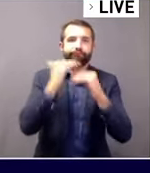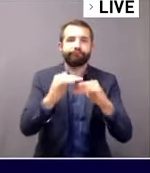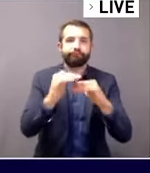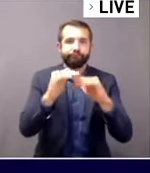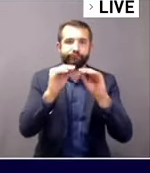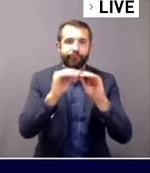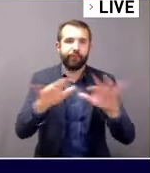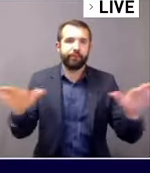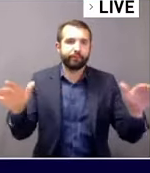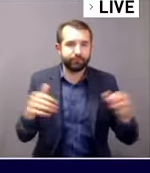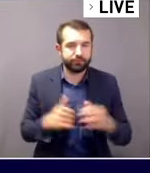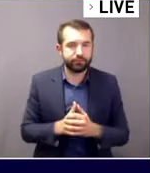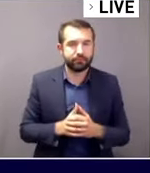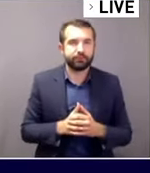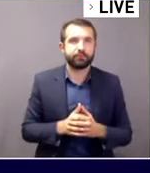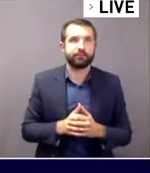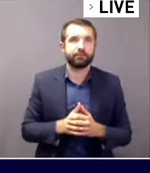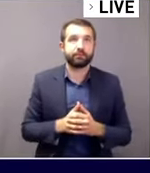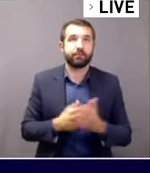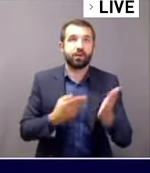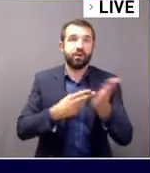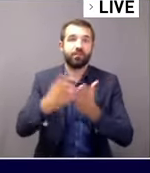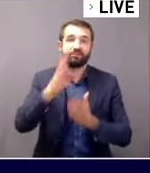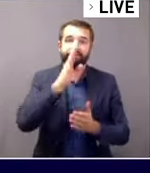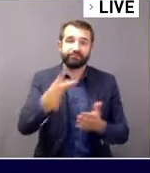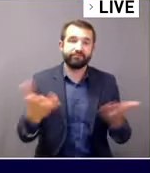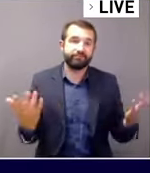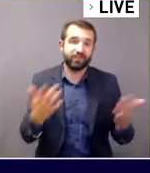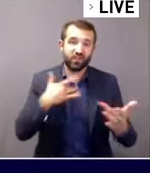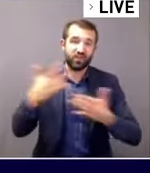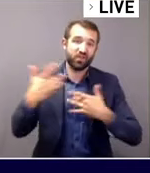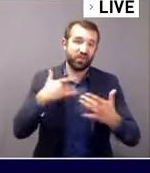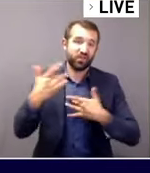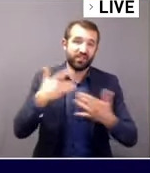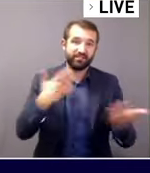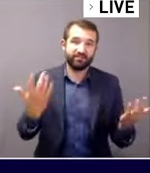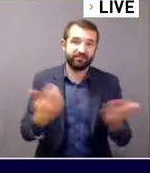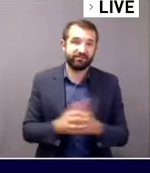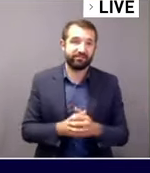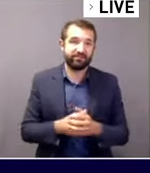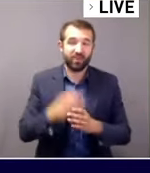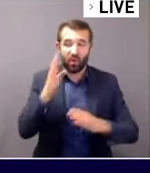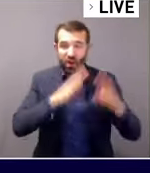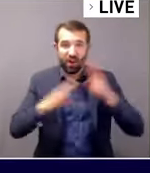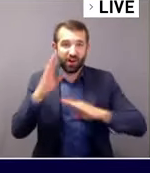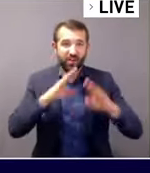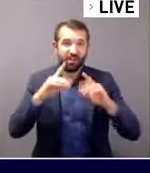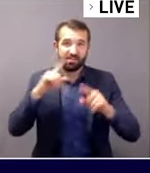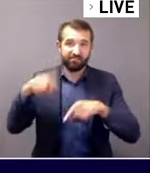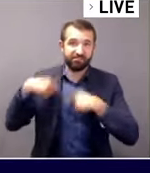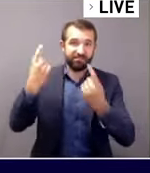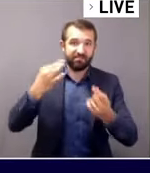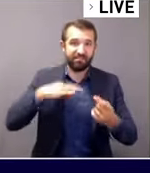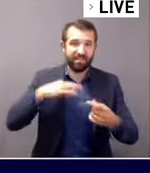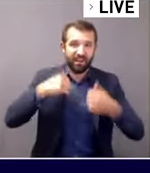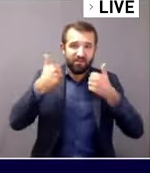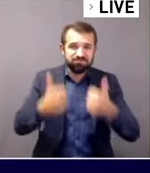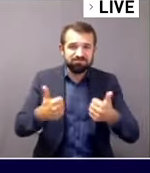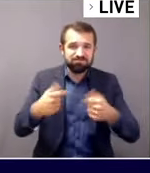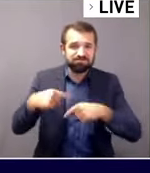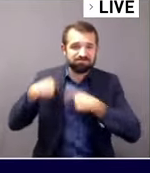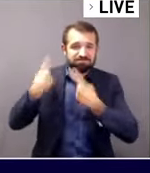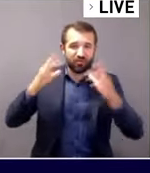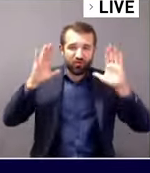is, everyone, I'm concerned. I'm concerned because Maine has done so well. And I'm concerned that if current trends